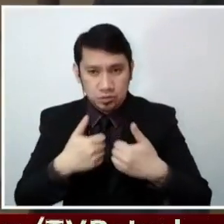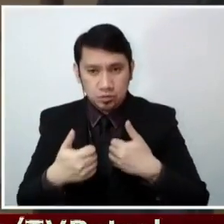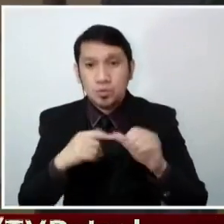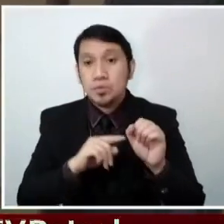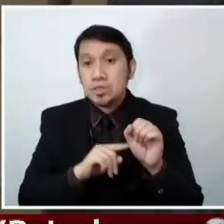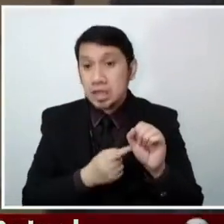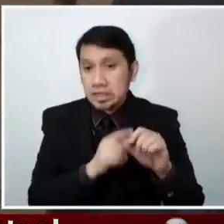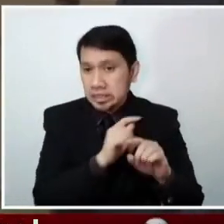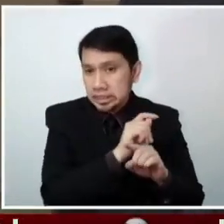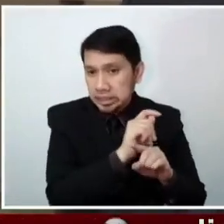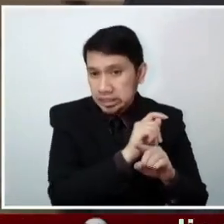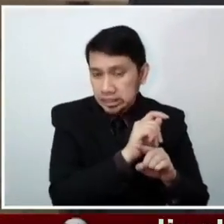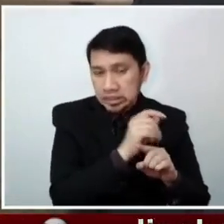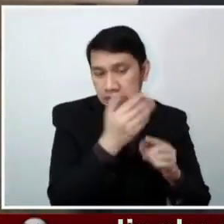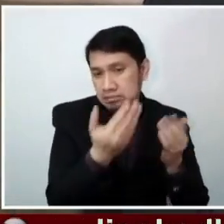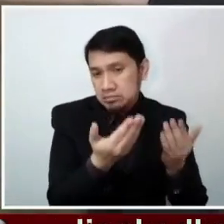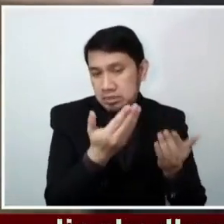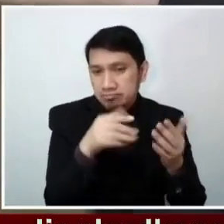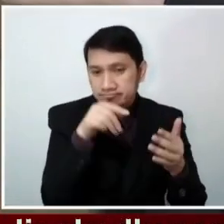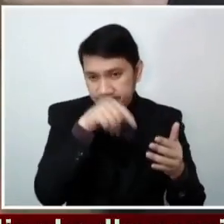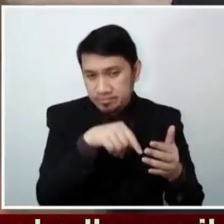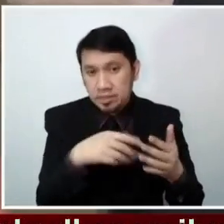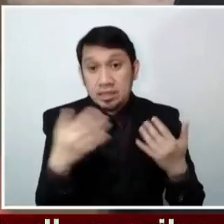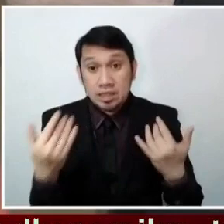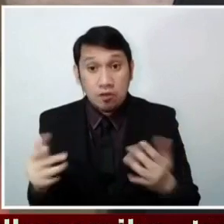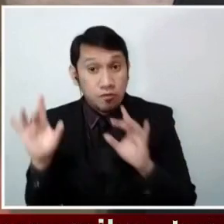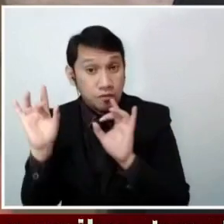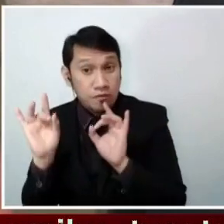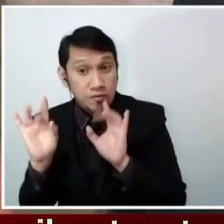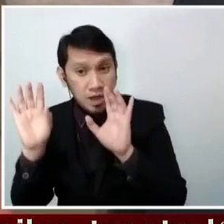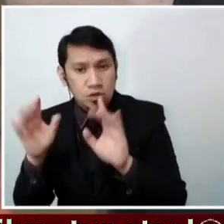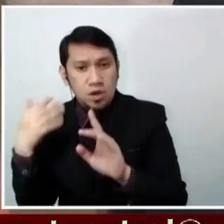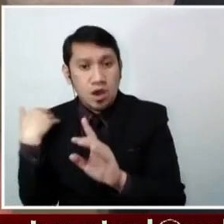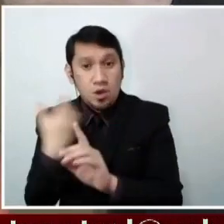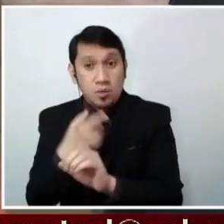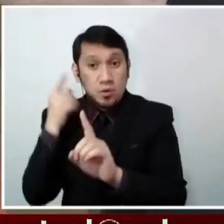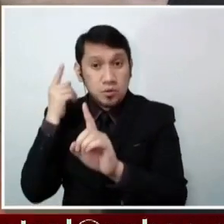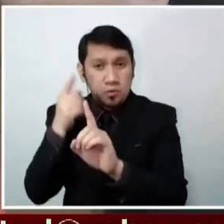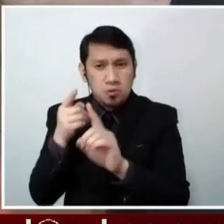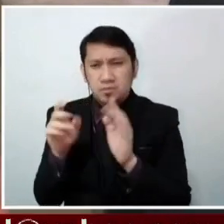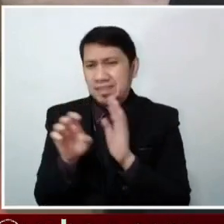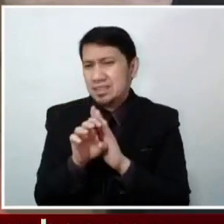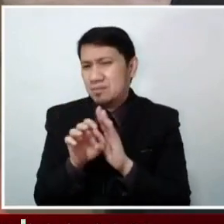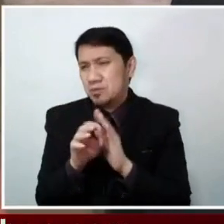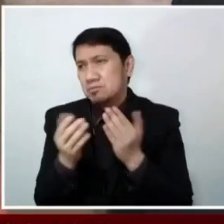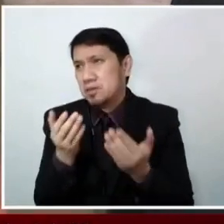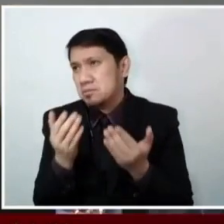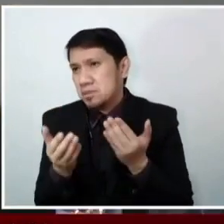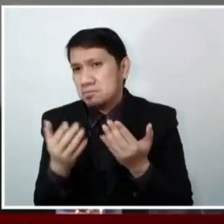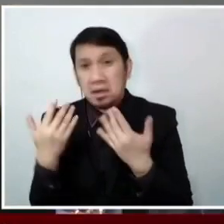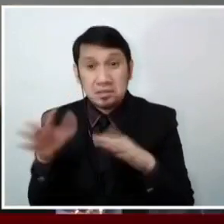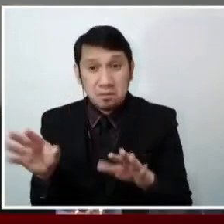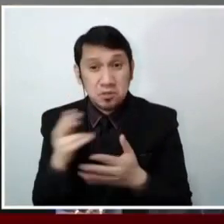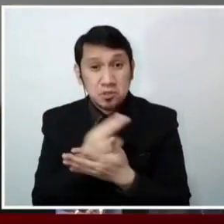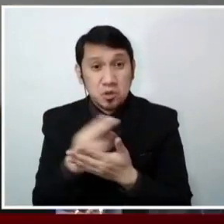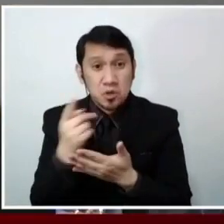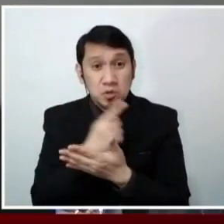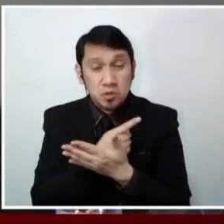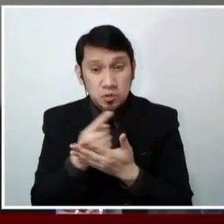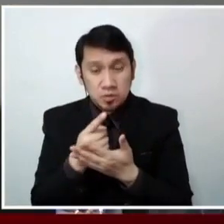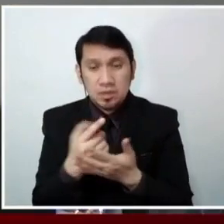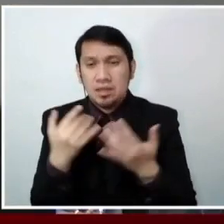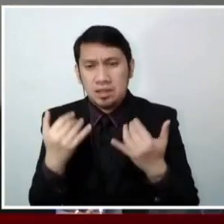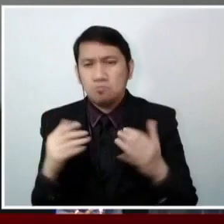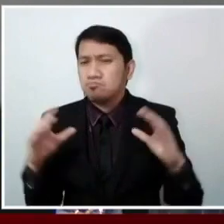by mid-Feb. Yung volleyball naman, ang target namin doon is about after Holy Week. The bottom line